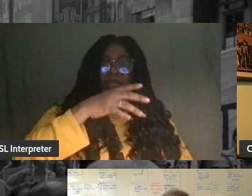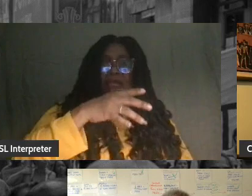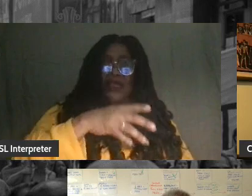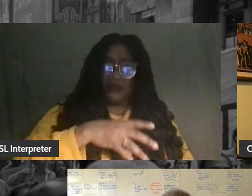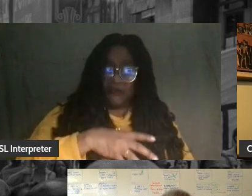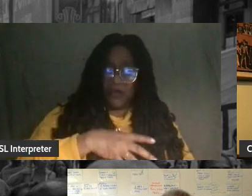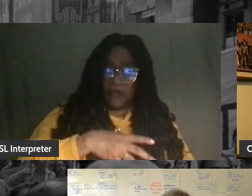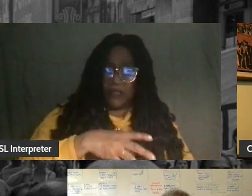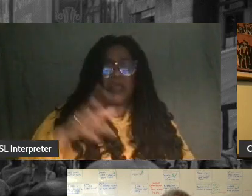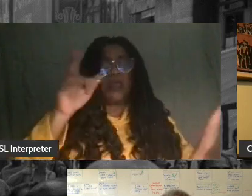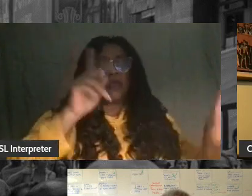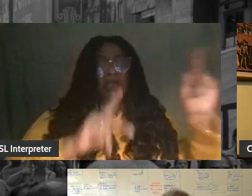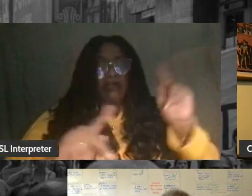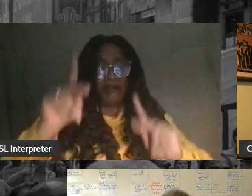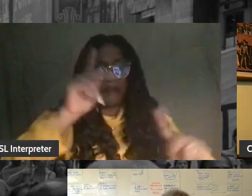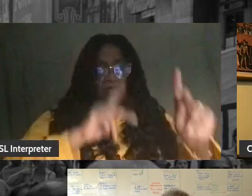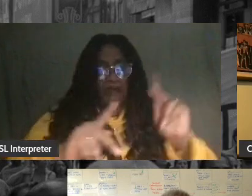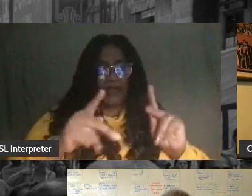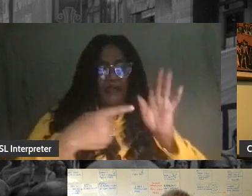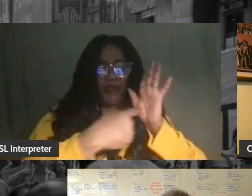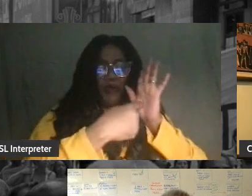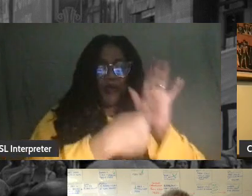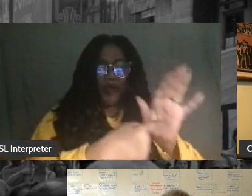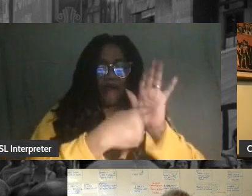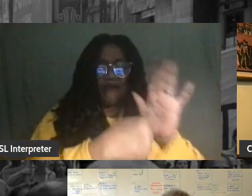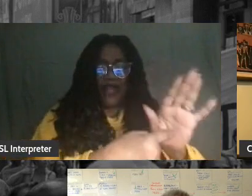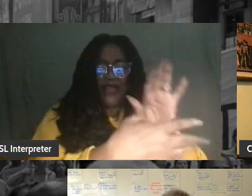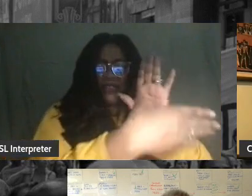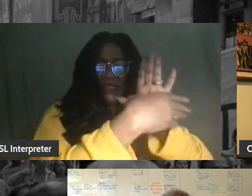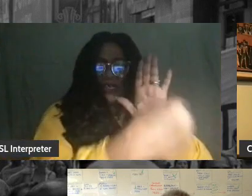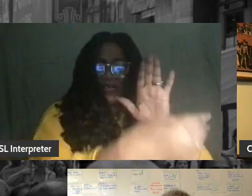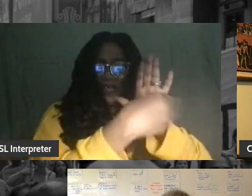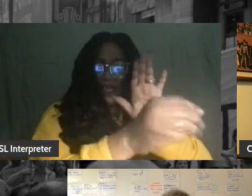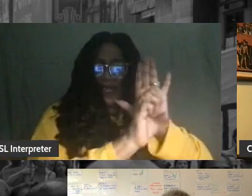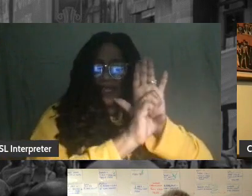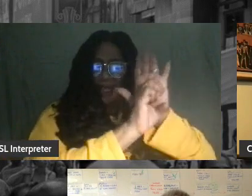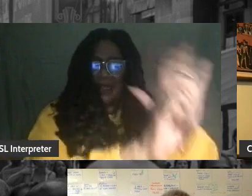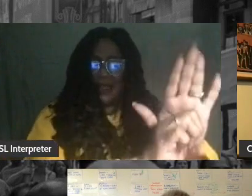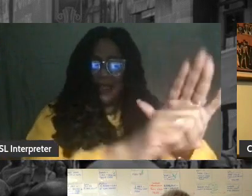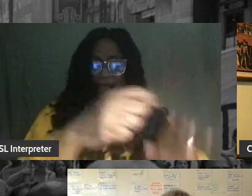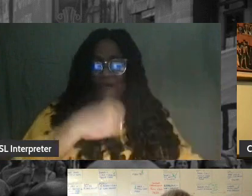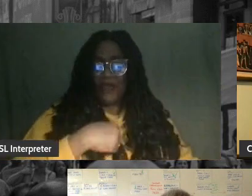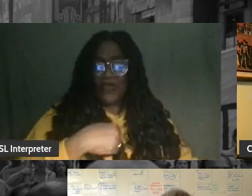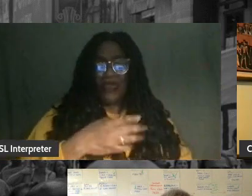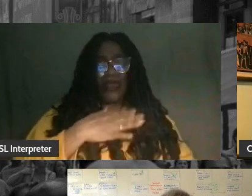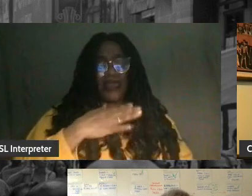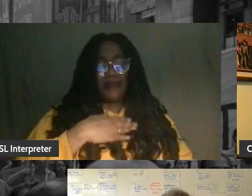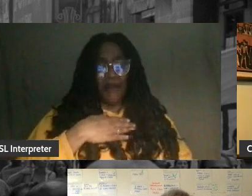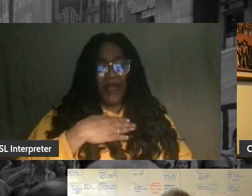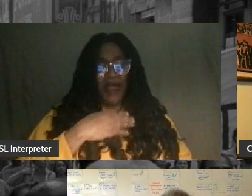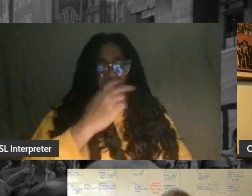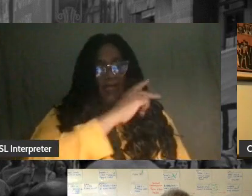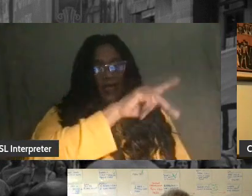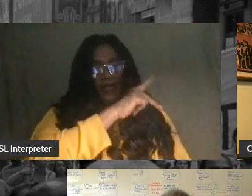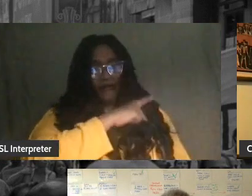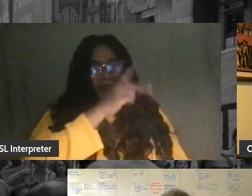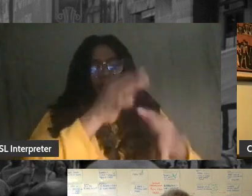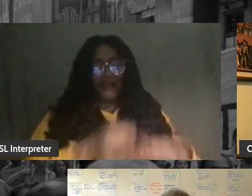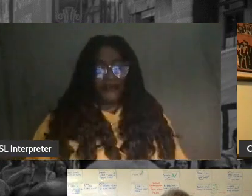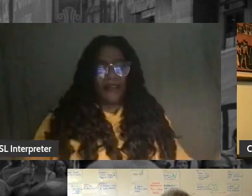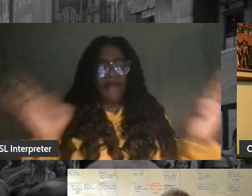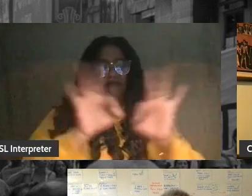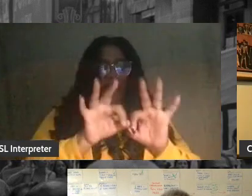by people who reflected who I am and my values. And so over time, I made